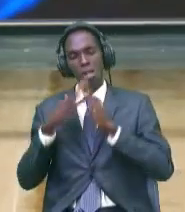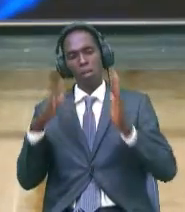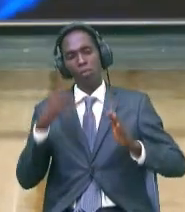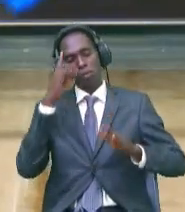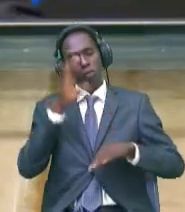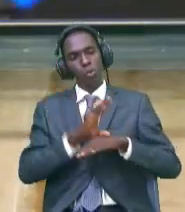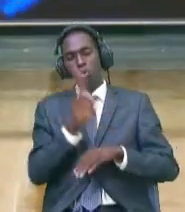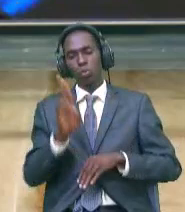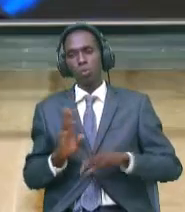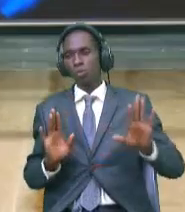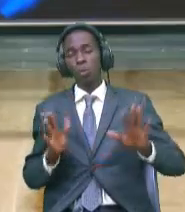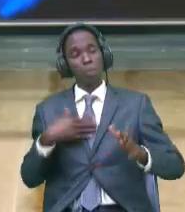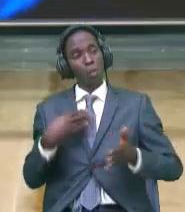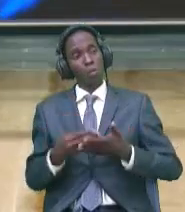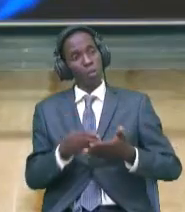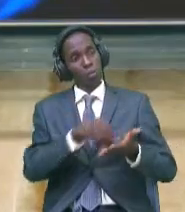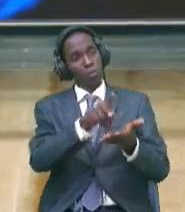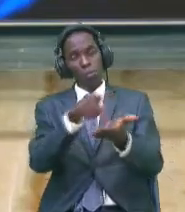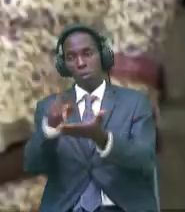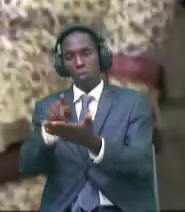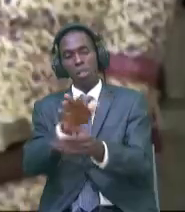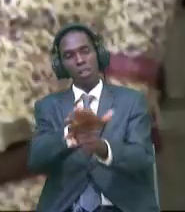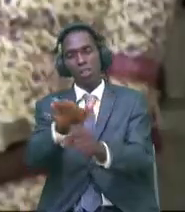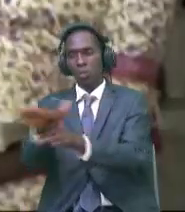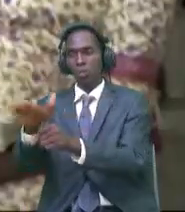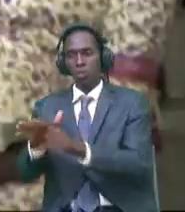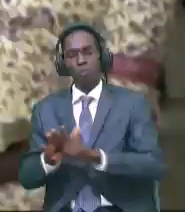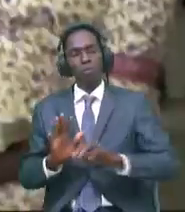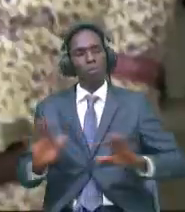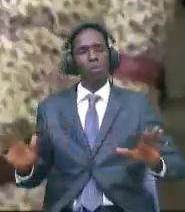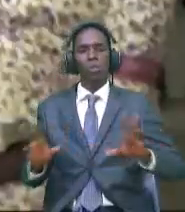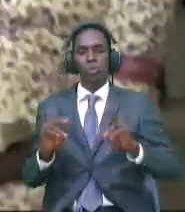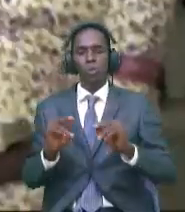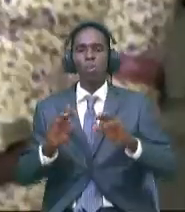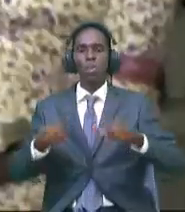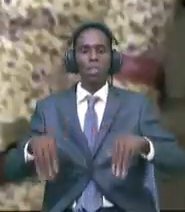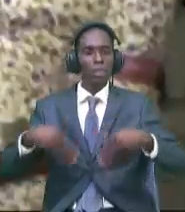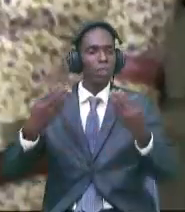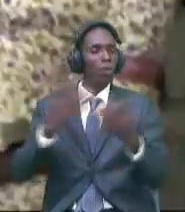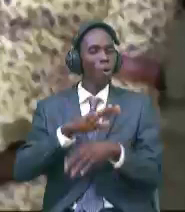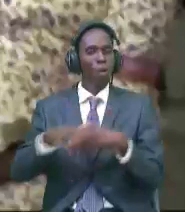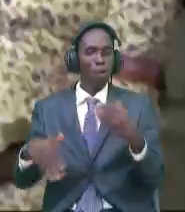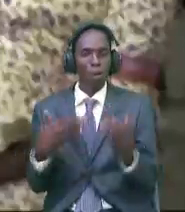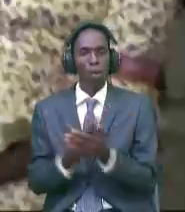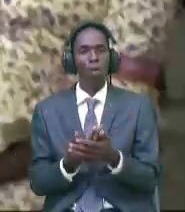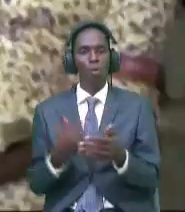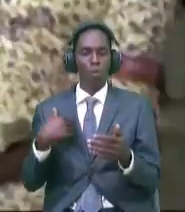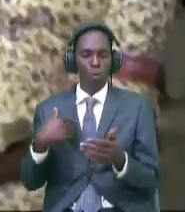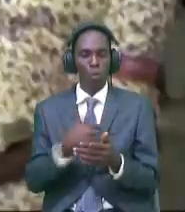again. And we laid down everything, and we've sacrificed literally all that we have. They still